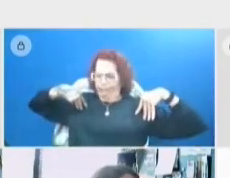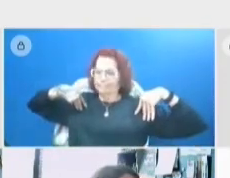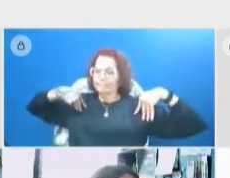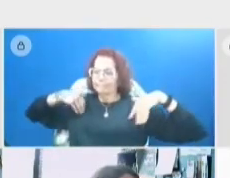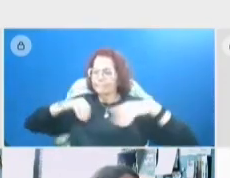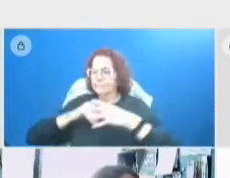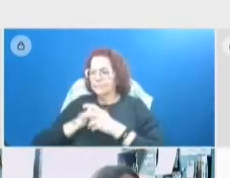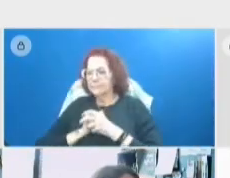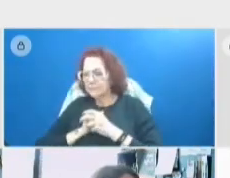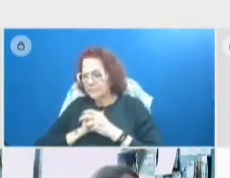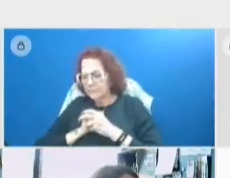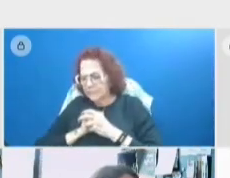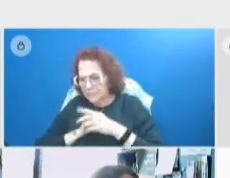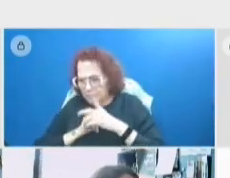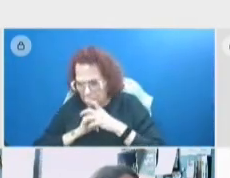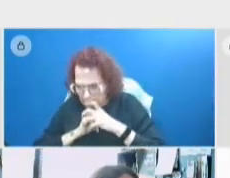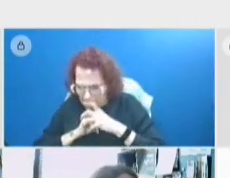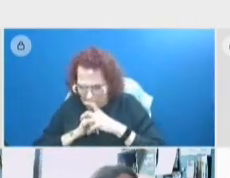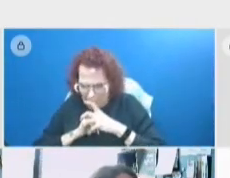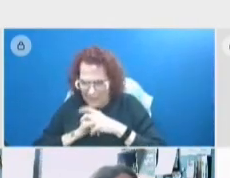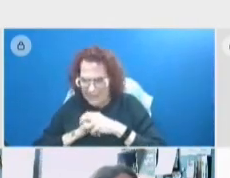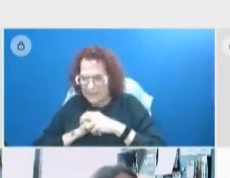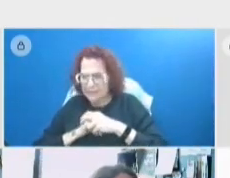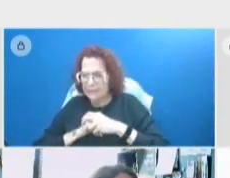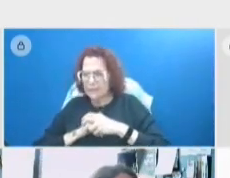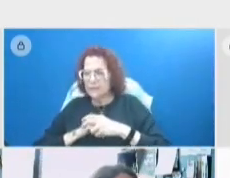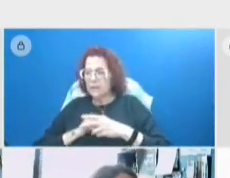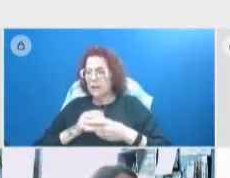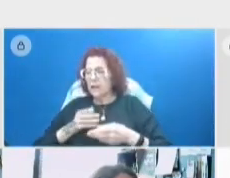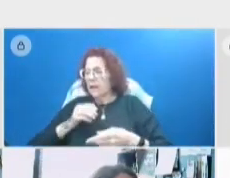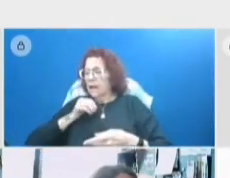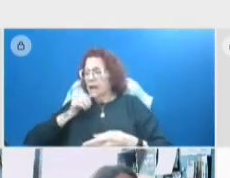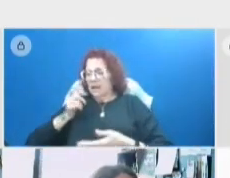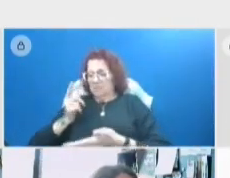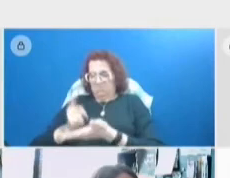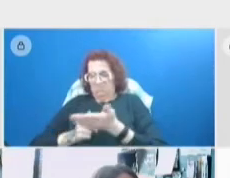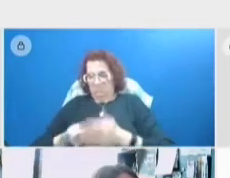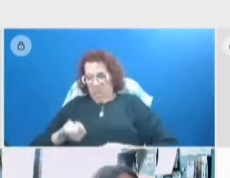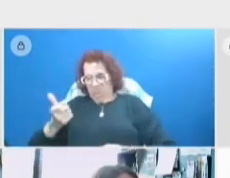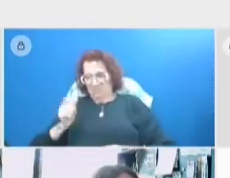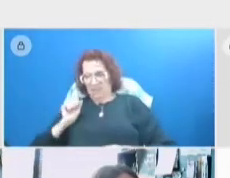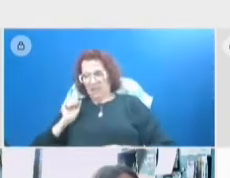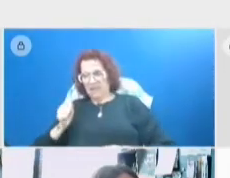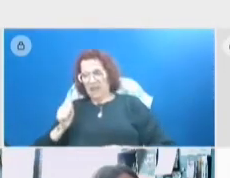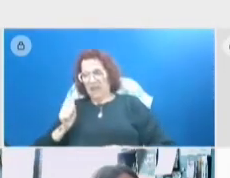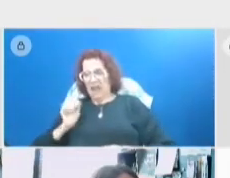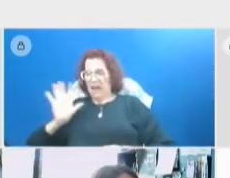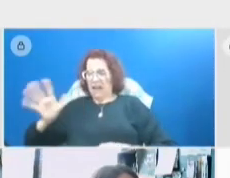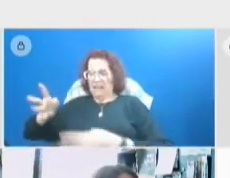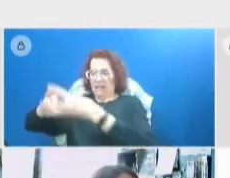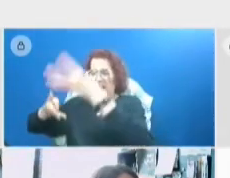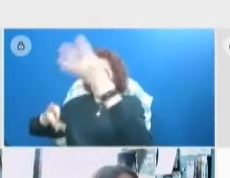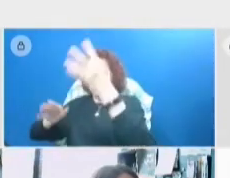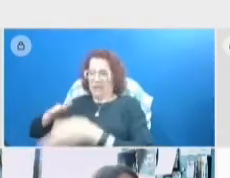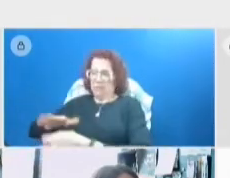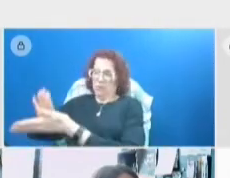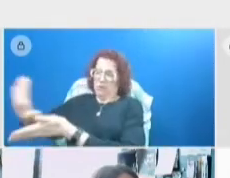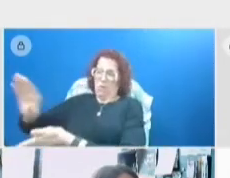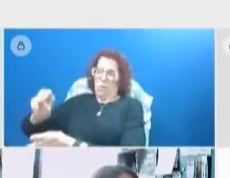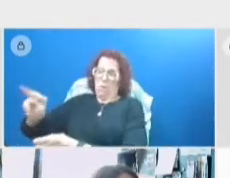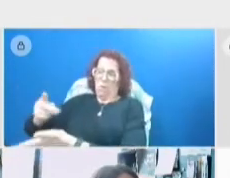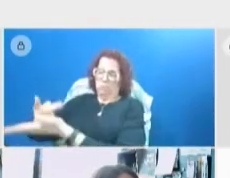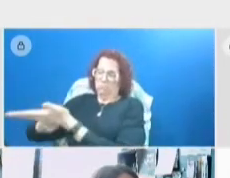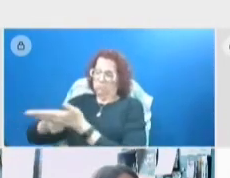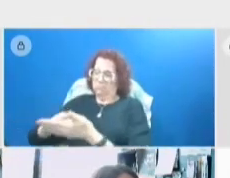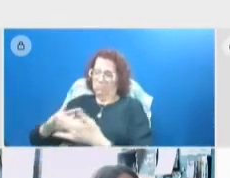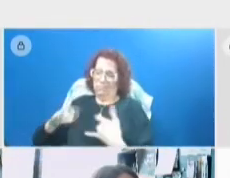I'd like to suggest we just drop that one off our list. If they want to leave it on their list and present it, fine, but it's not something I could support at state